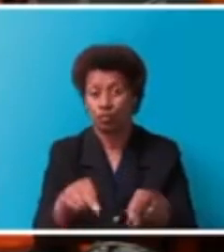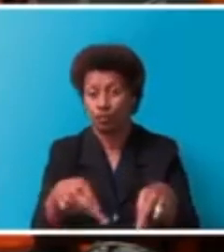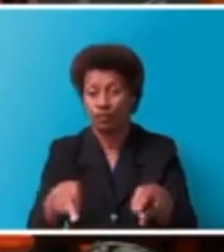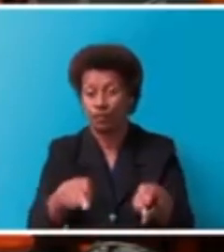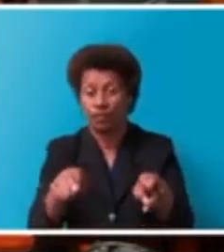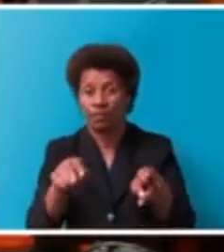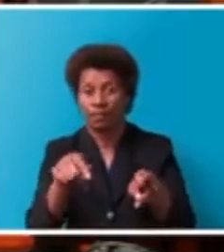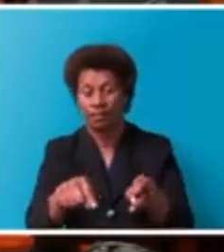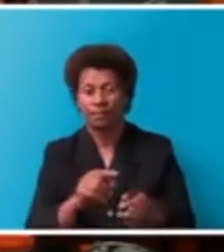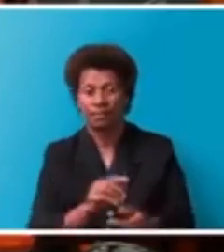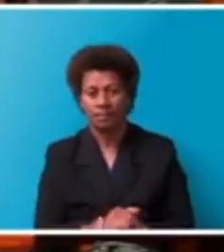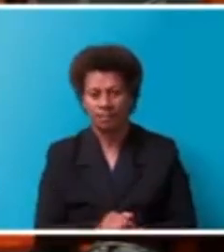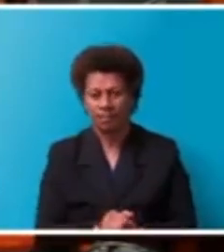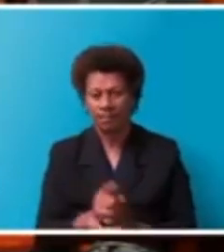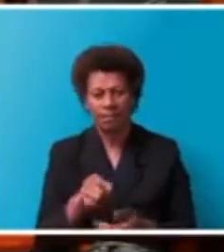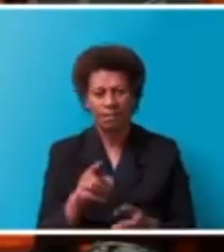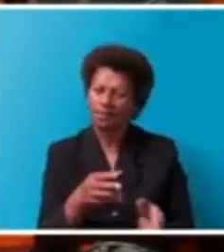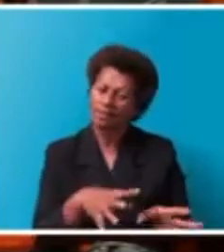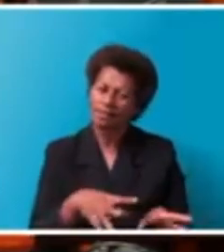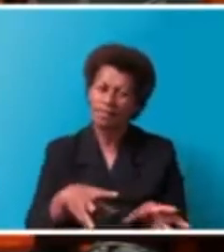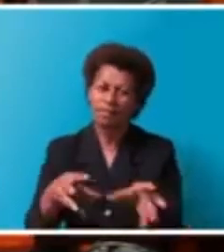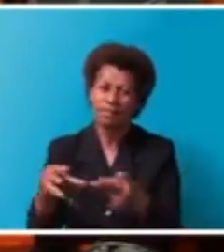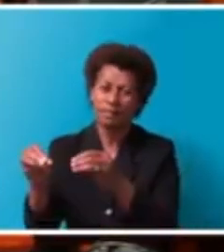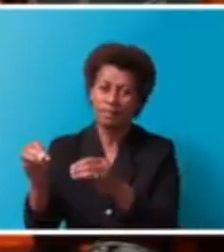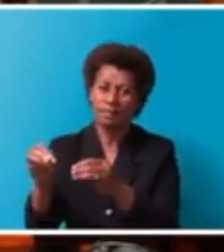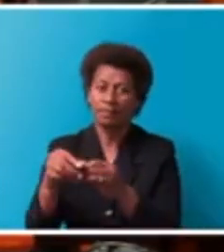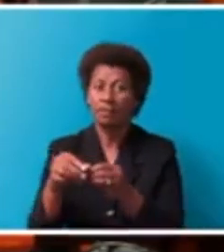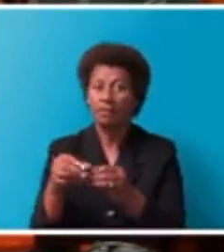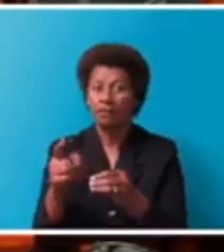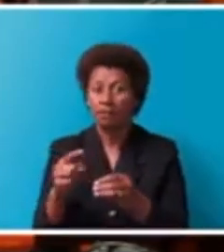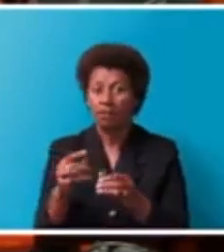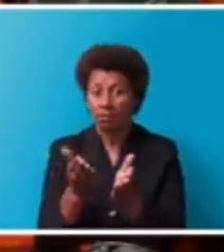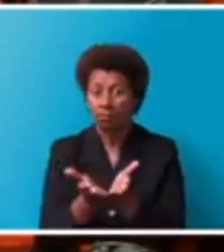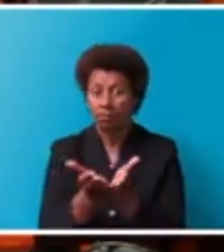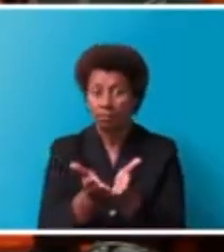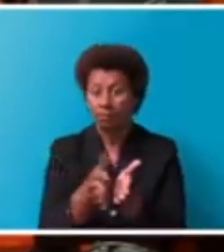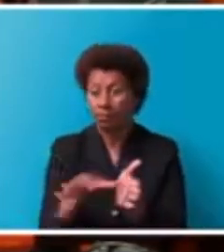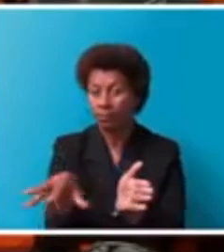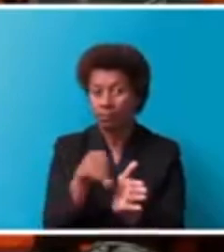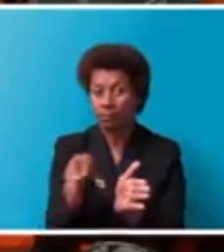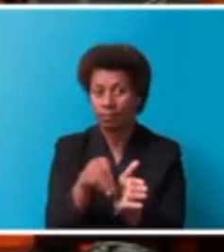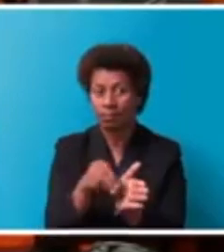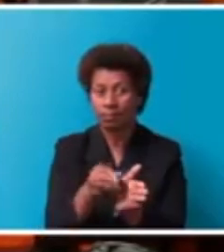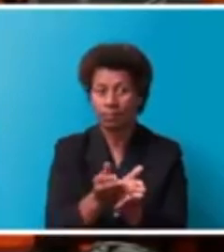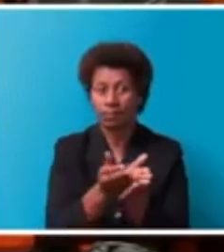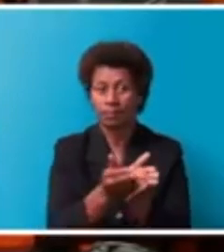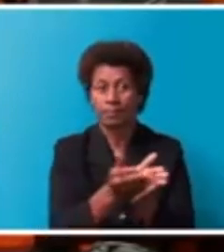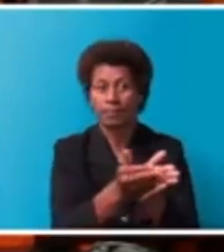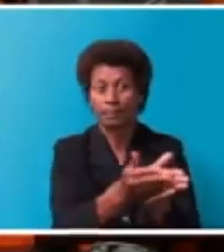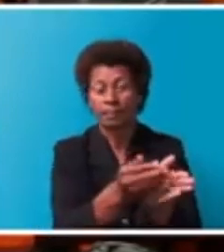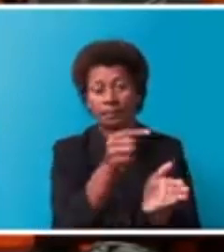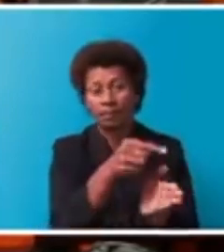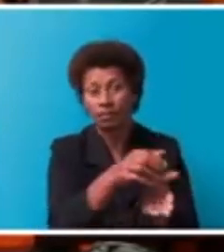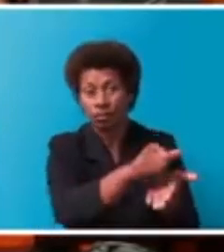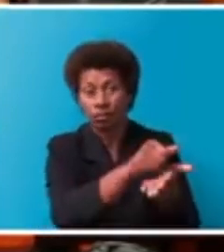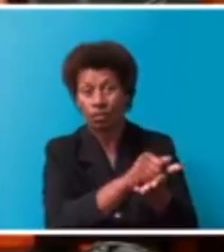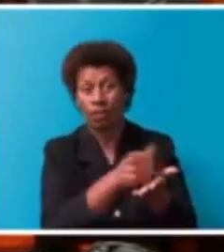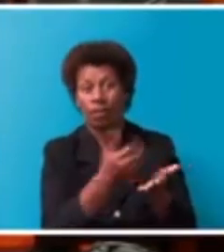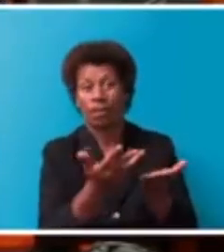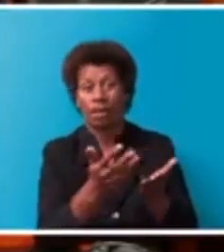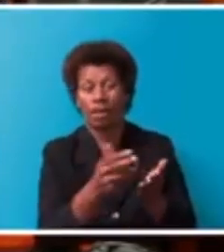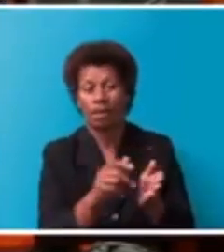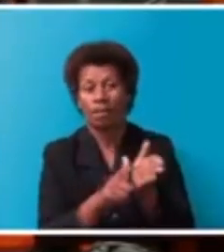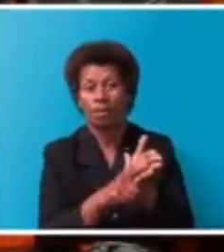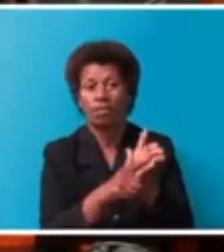is not unlawful when it is moved by barge from the mouth of Bar River to the storage facility in Lautoka Wharf